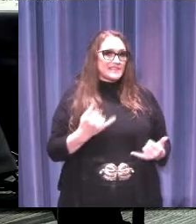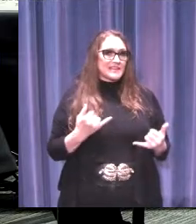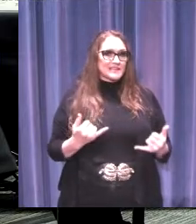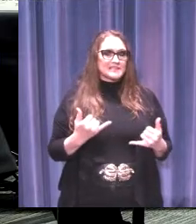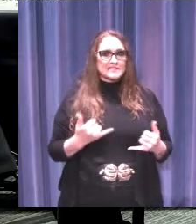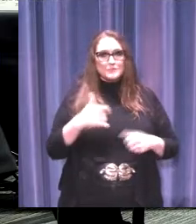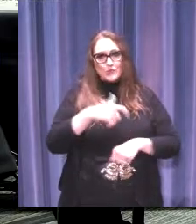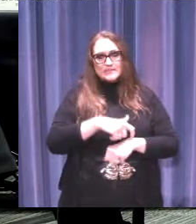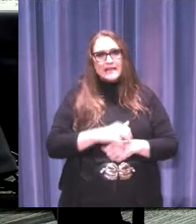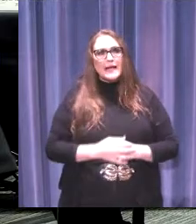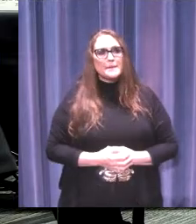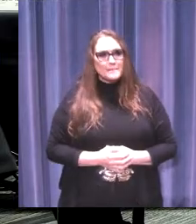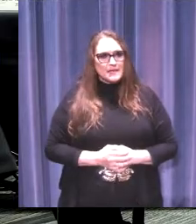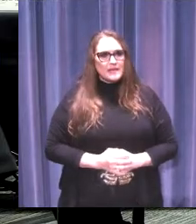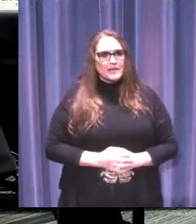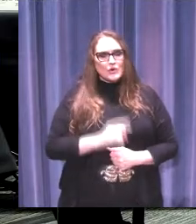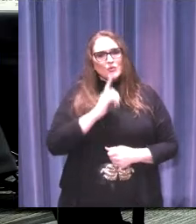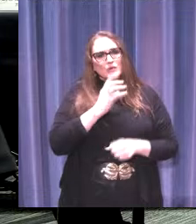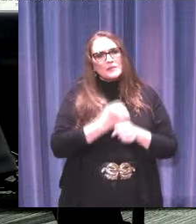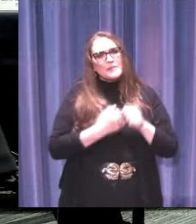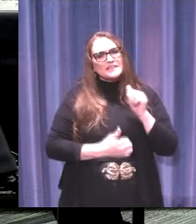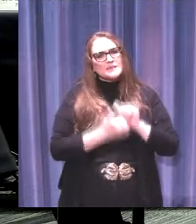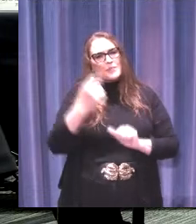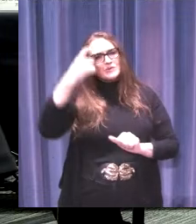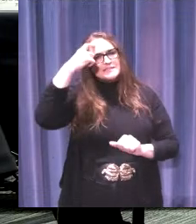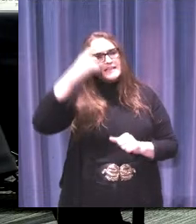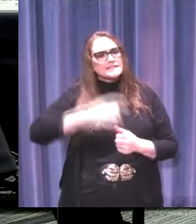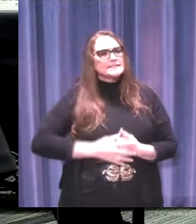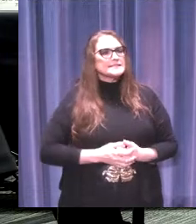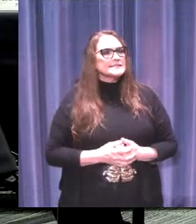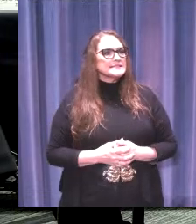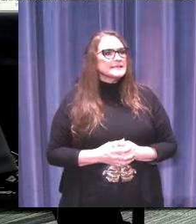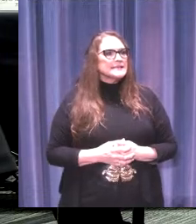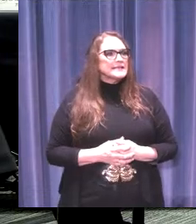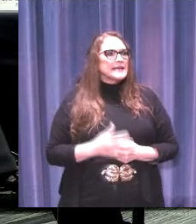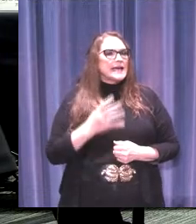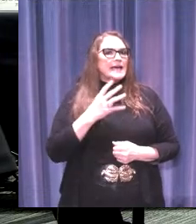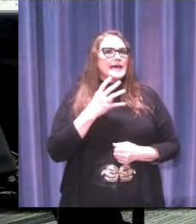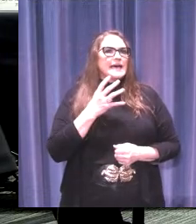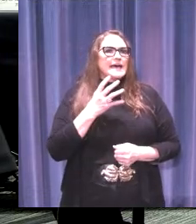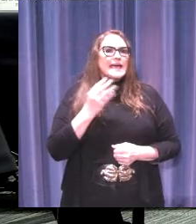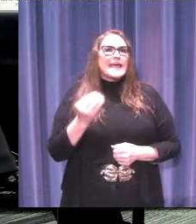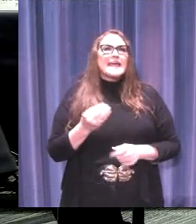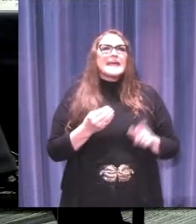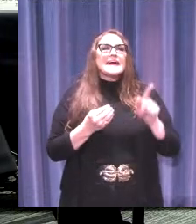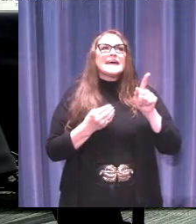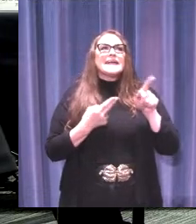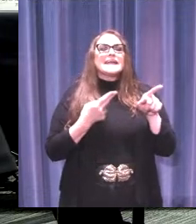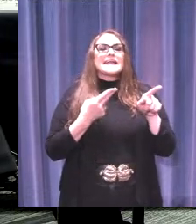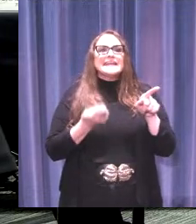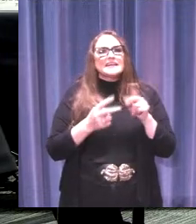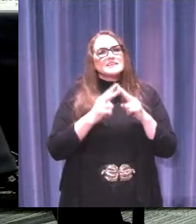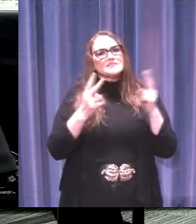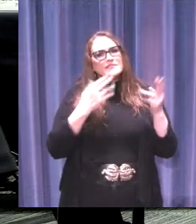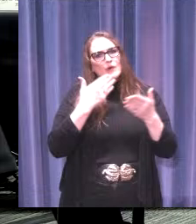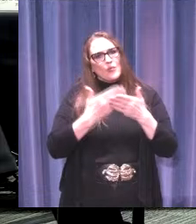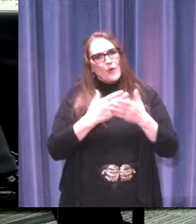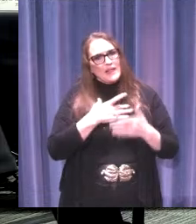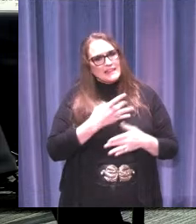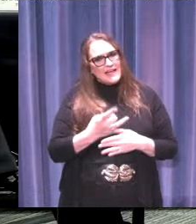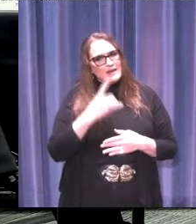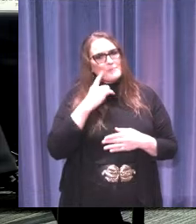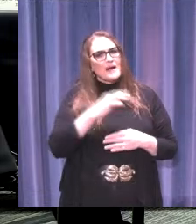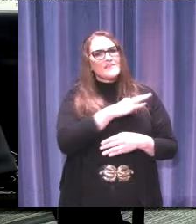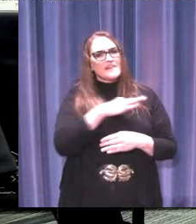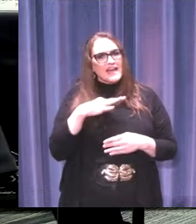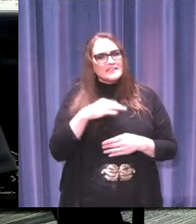time, it really does make the most sense. And he is very well liked by